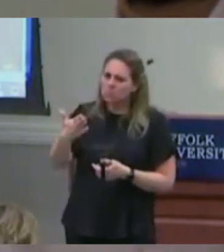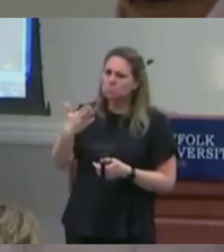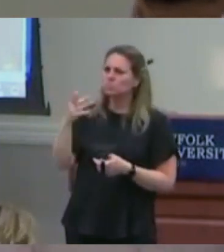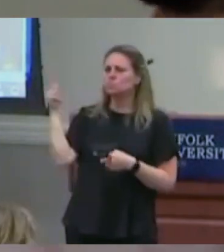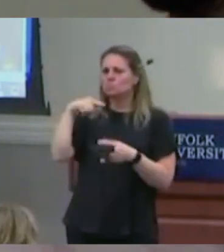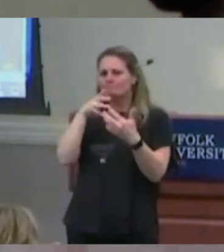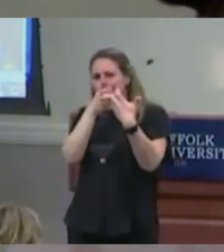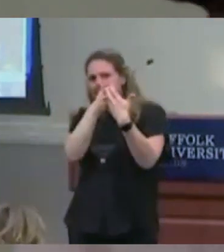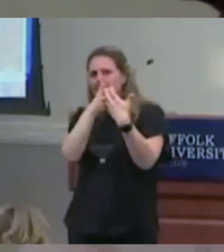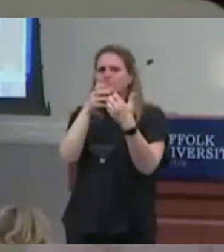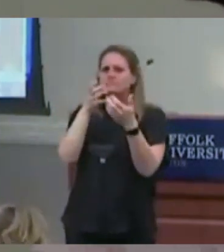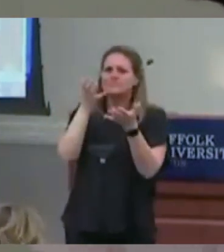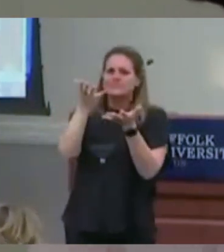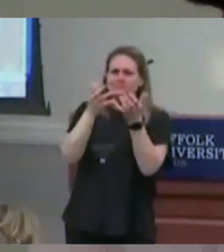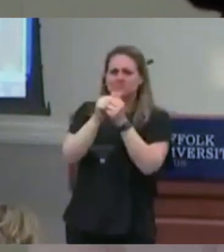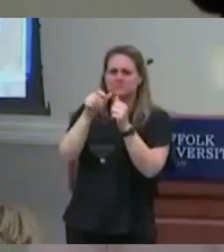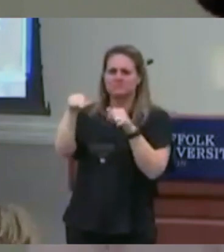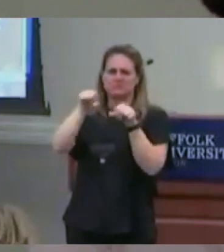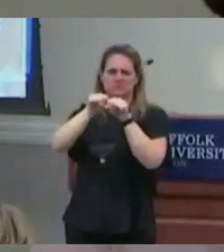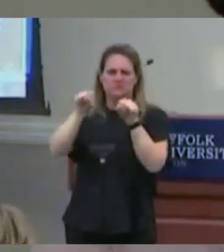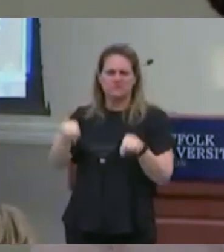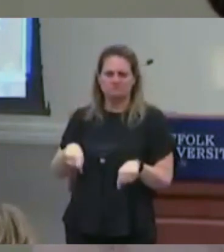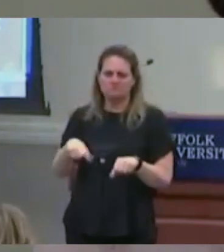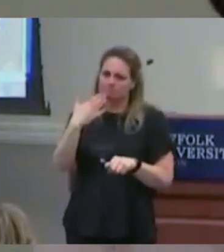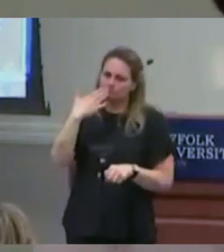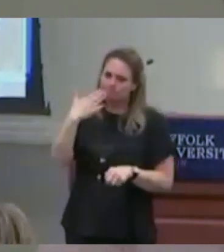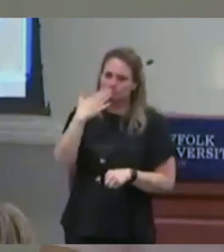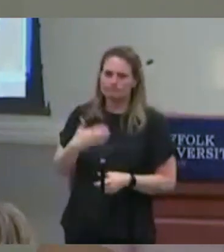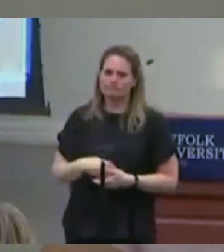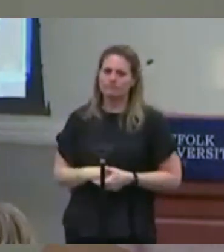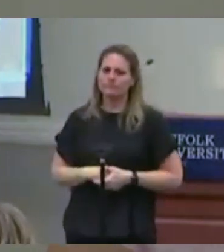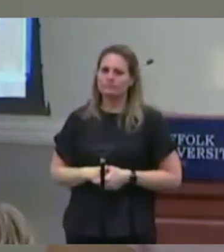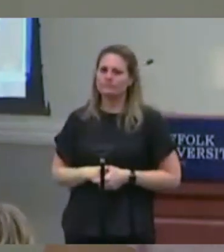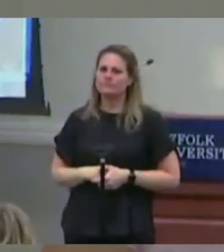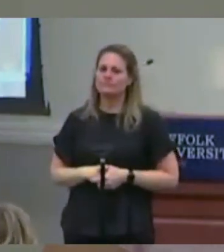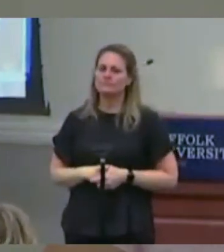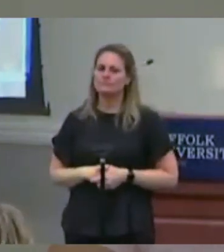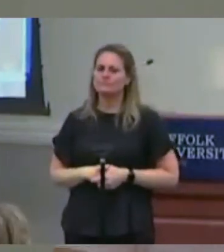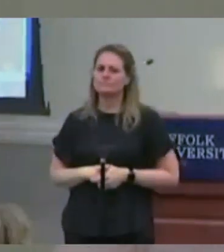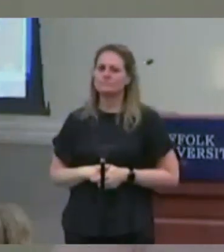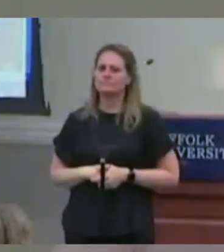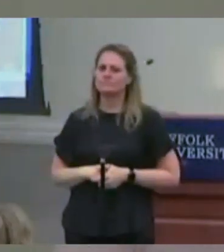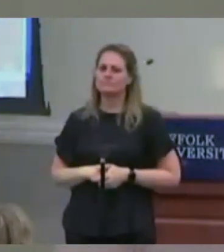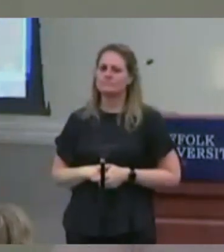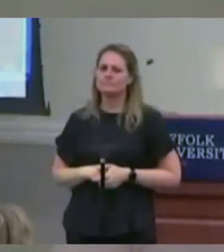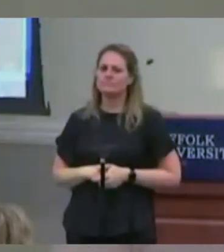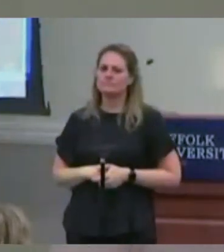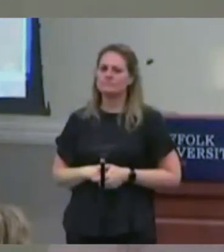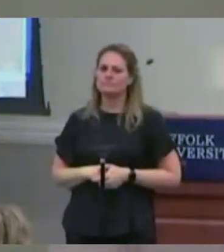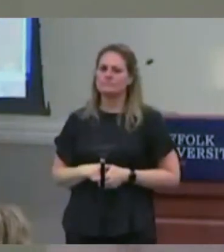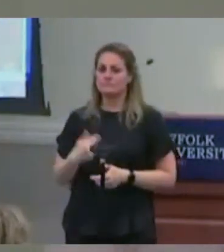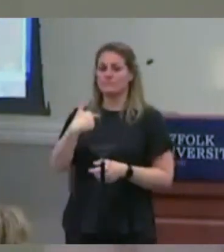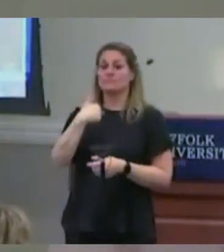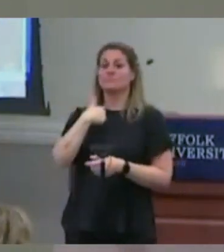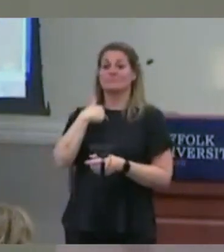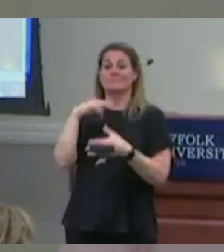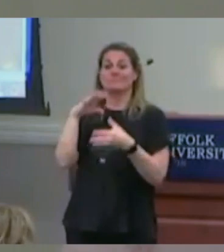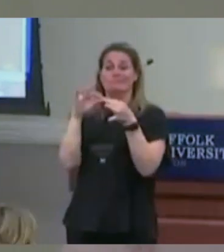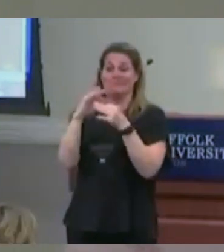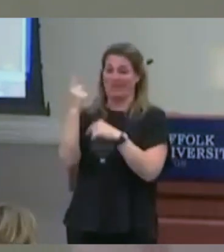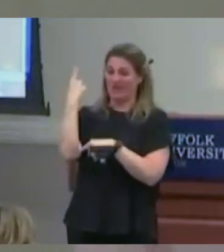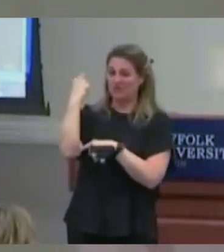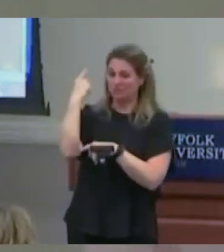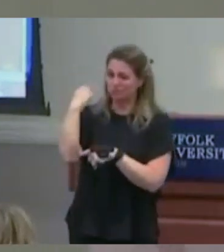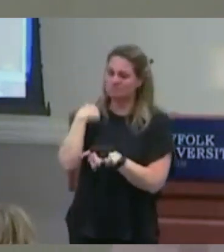was a very deep and very, very well-stated phrase, so that's why I'll bring it up. We need units,